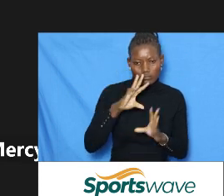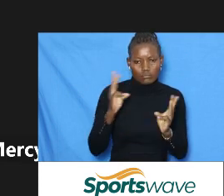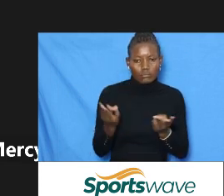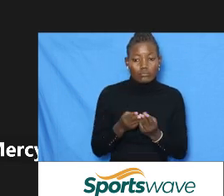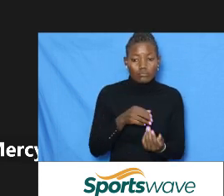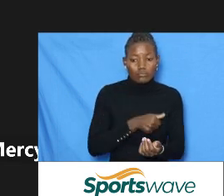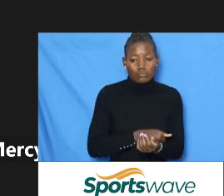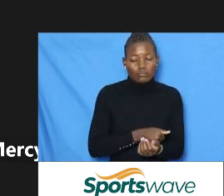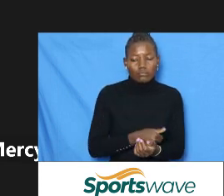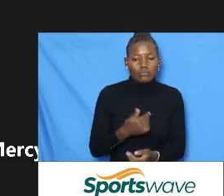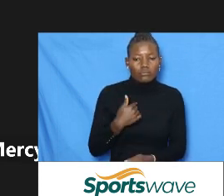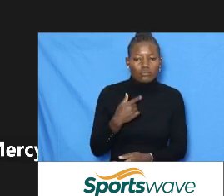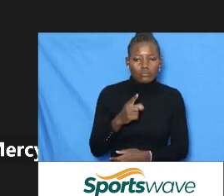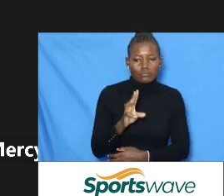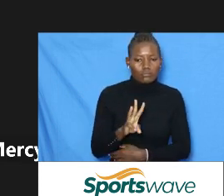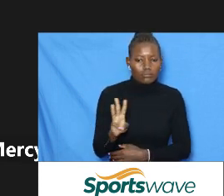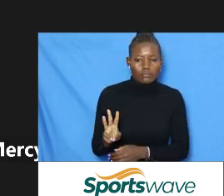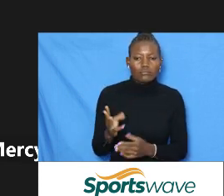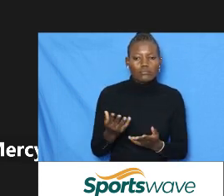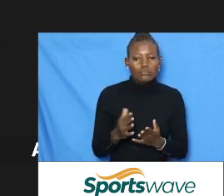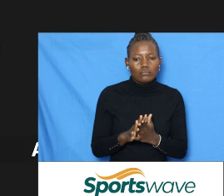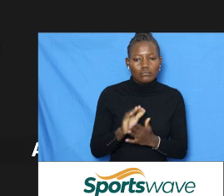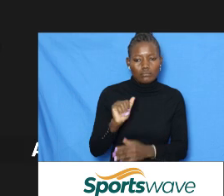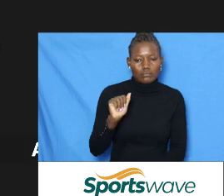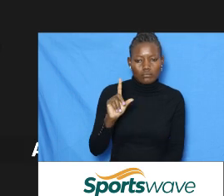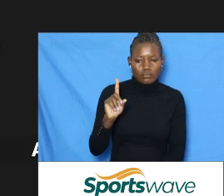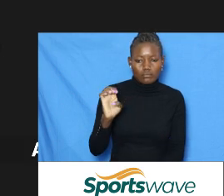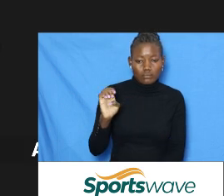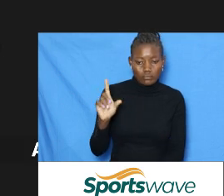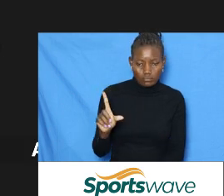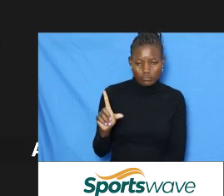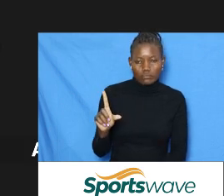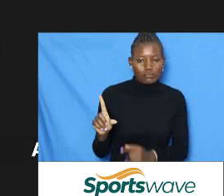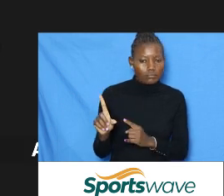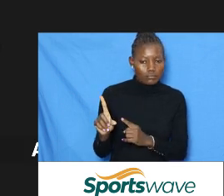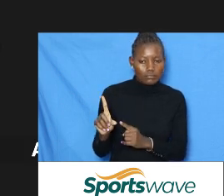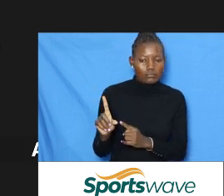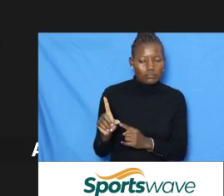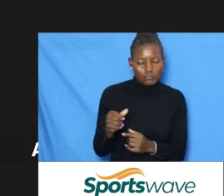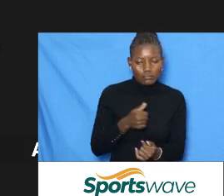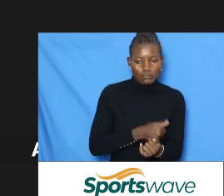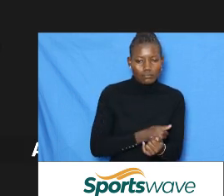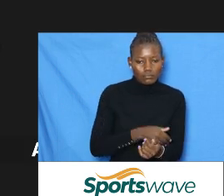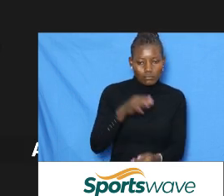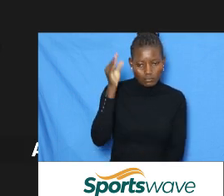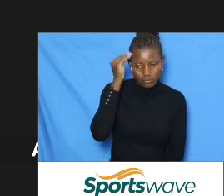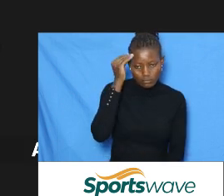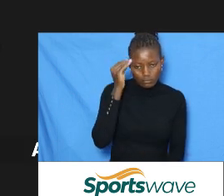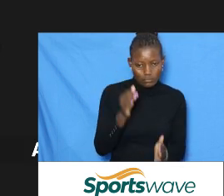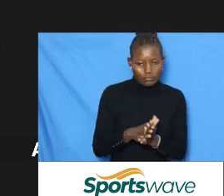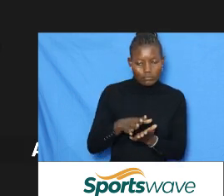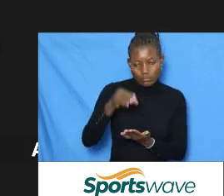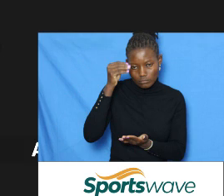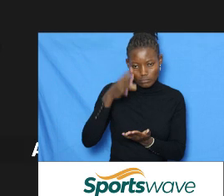Agency have got their website. They've got something called ADEL, ADEL, Anti-Doping Education and Learning. It's a platform